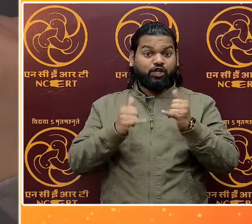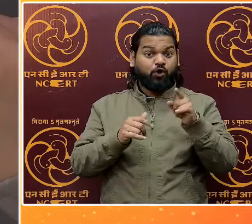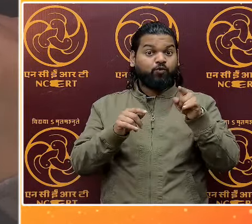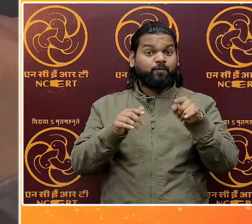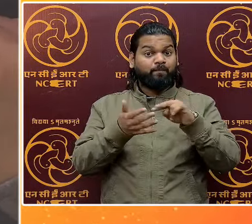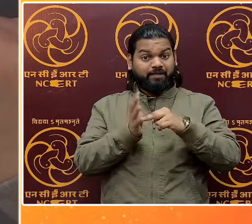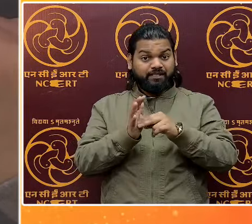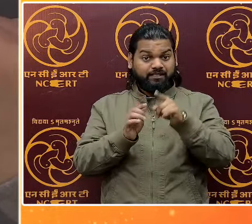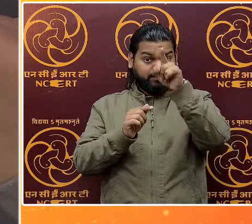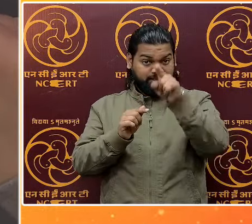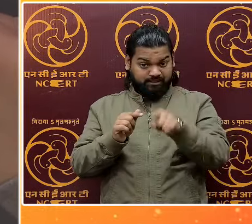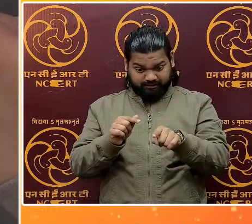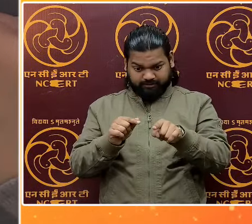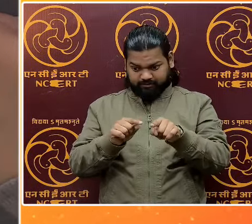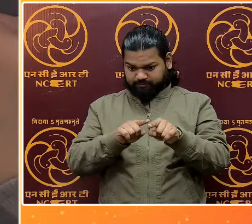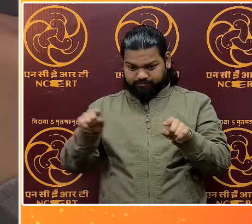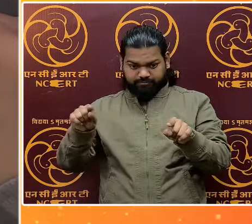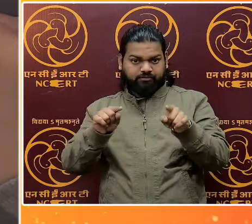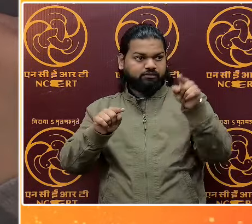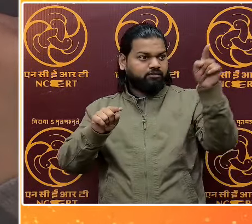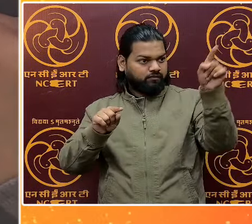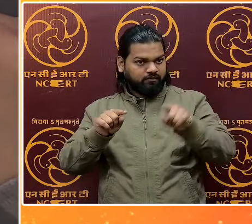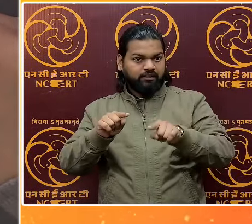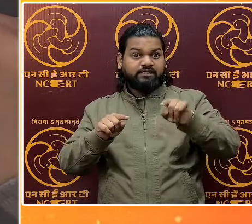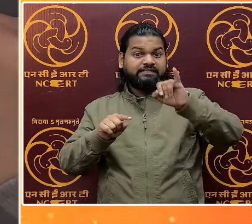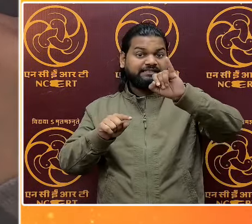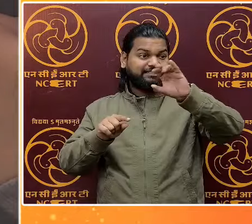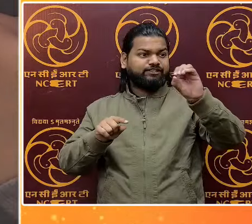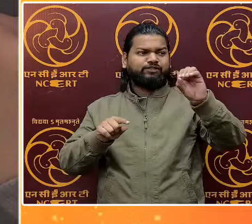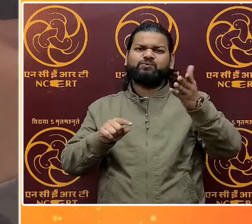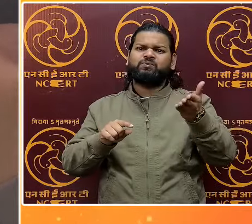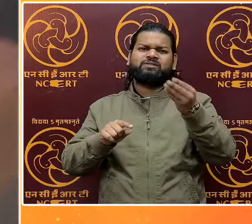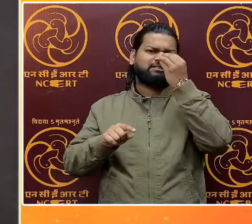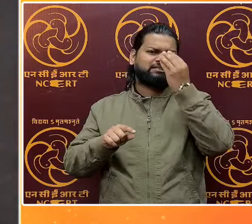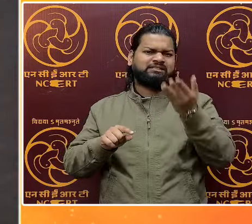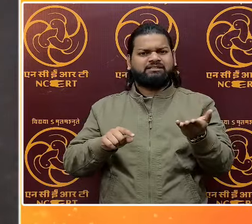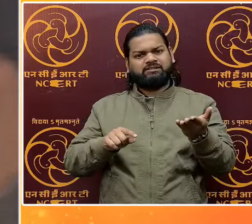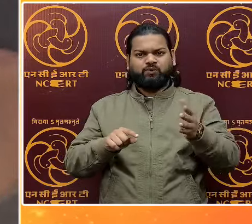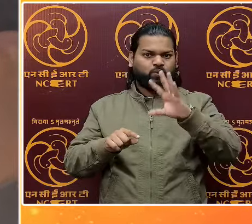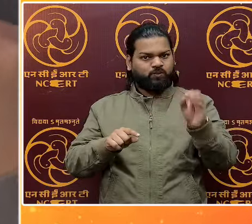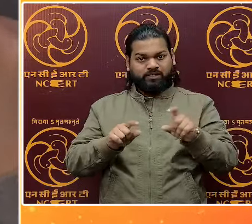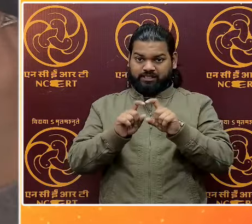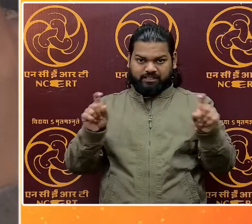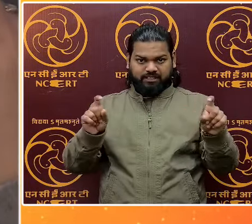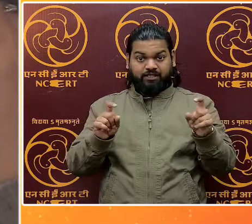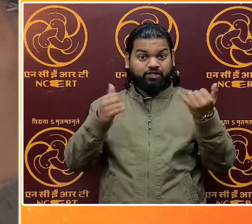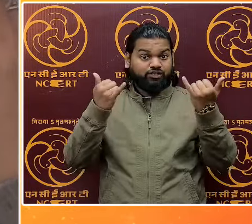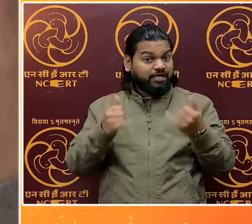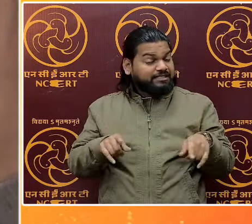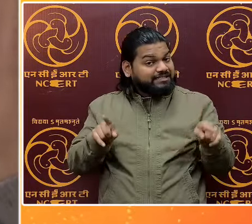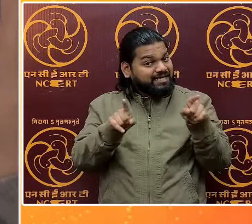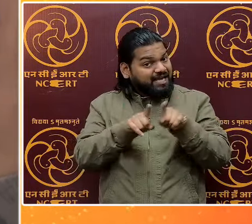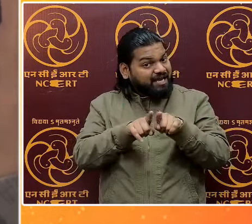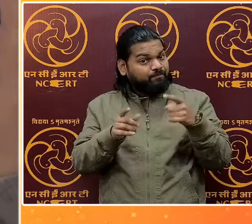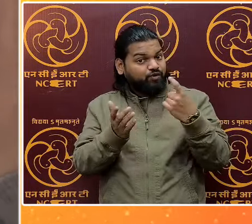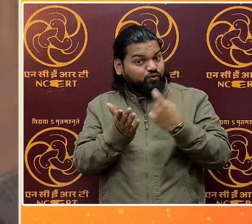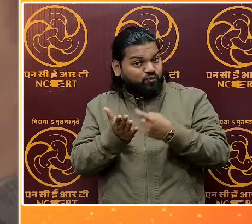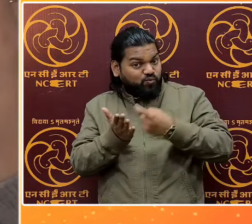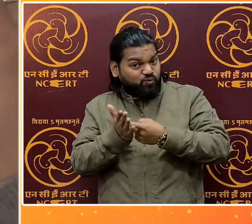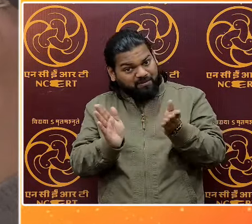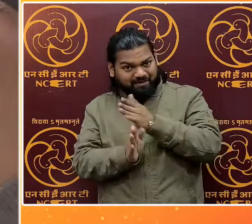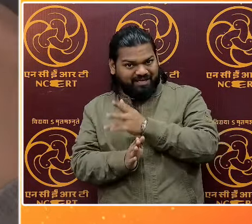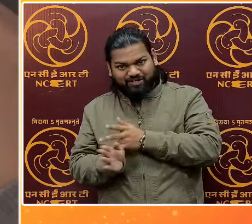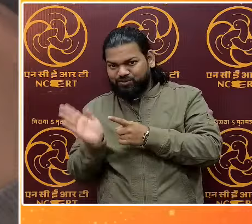incidence. Yes? Yes, ma'am. That is 60 degrees. Okay. Now as per the rule that we have studied,